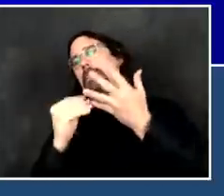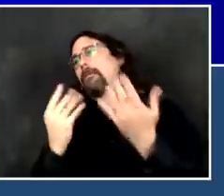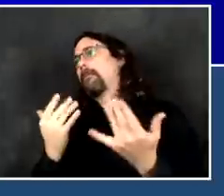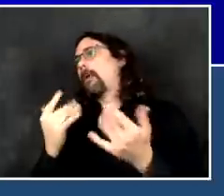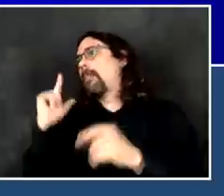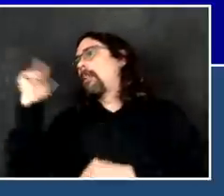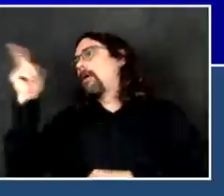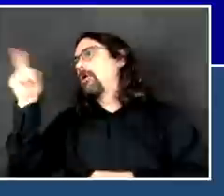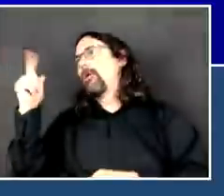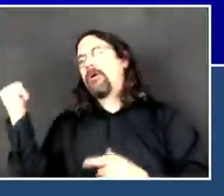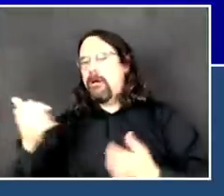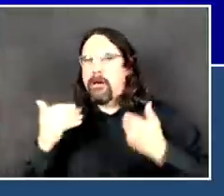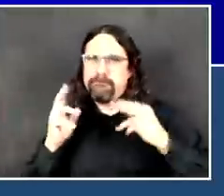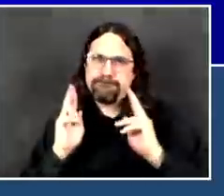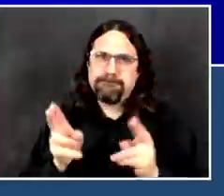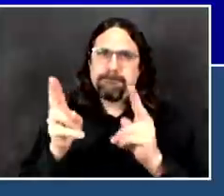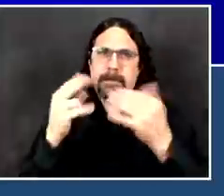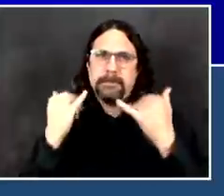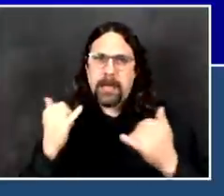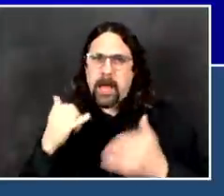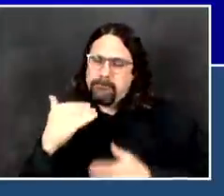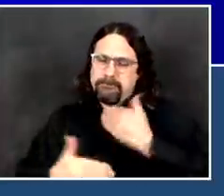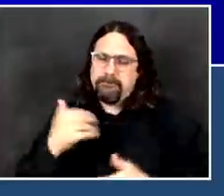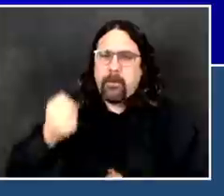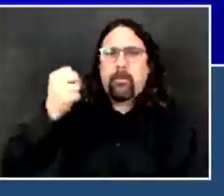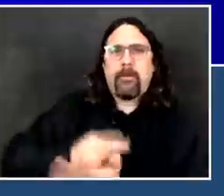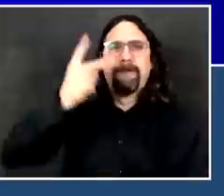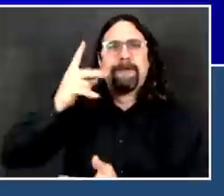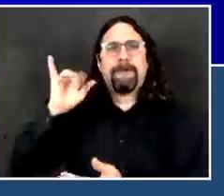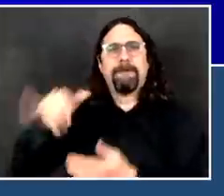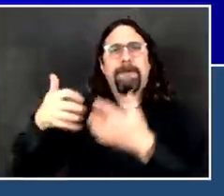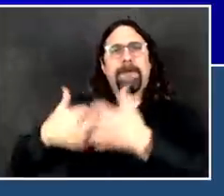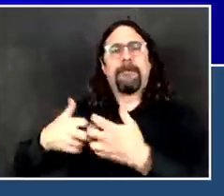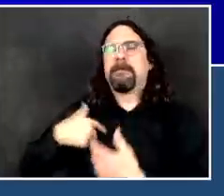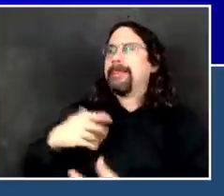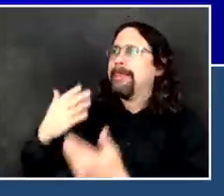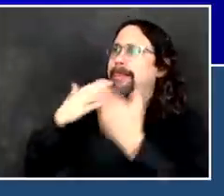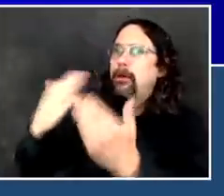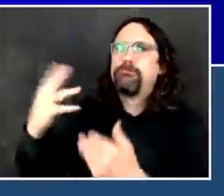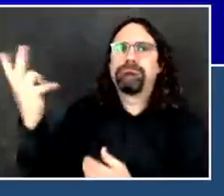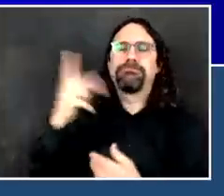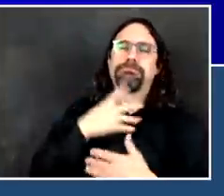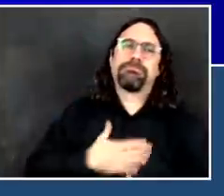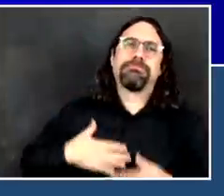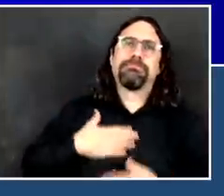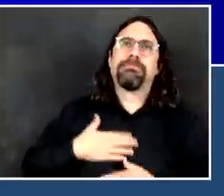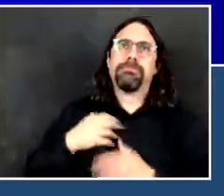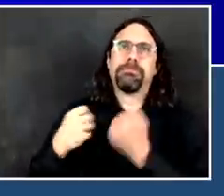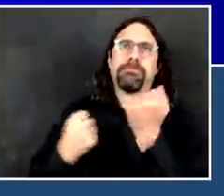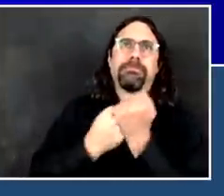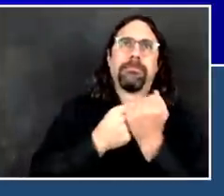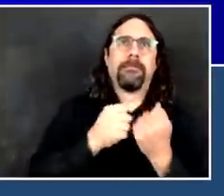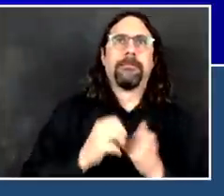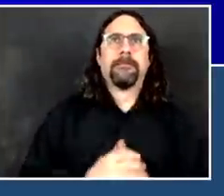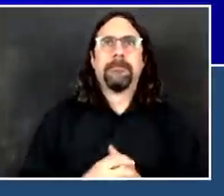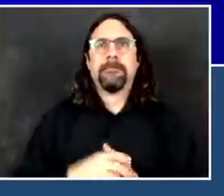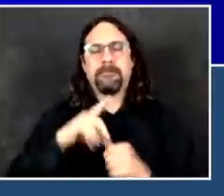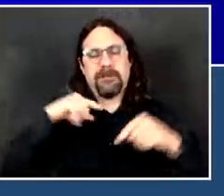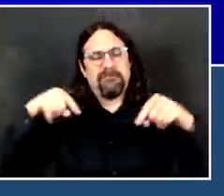is about making something out of nothing. And that is a New York tradition, doing remarkable things against the